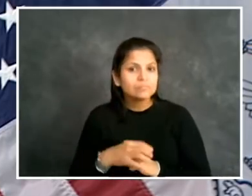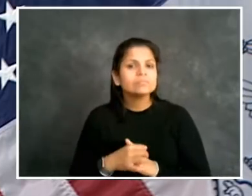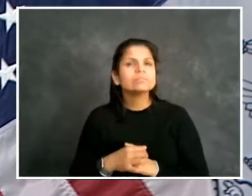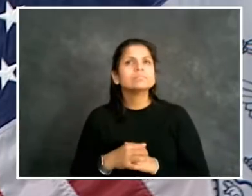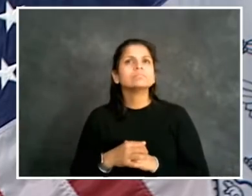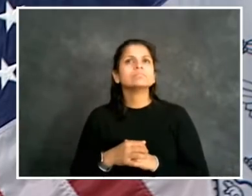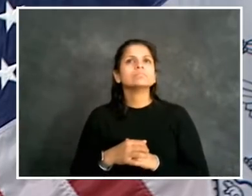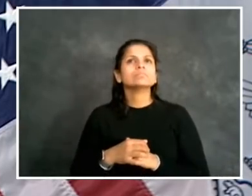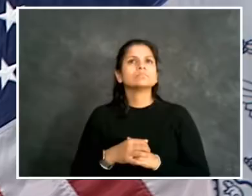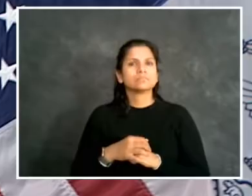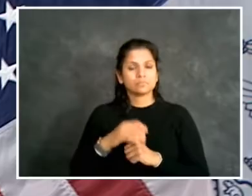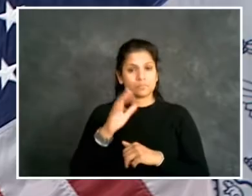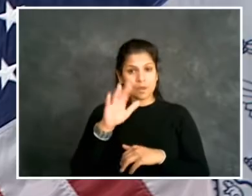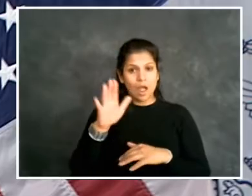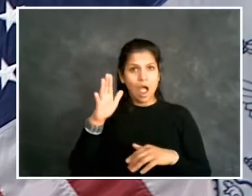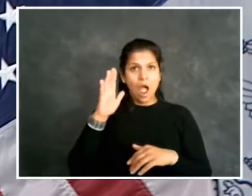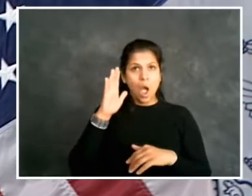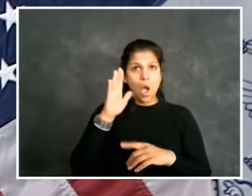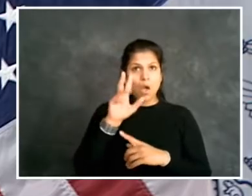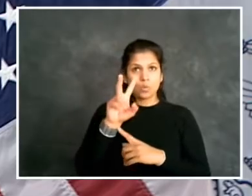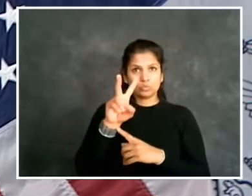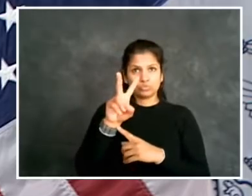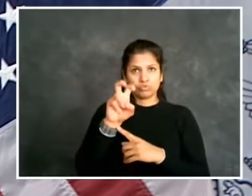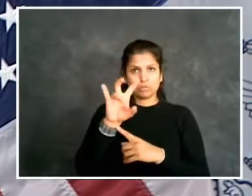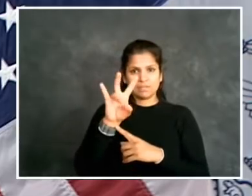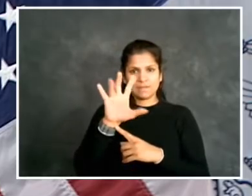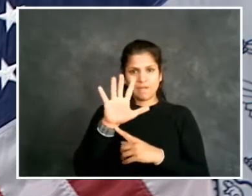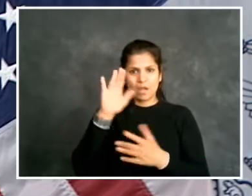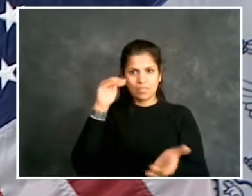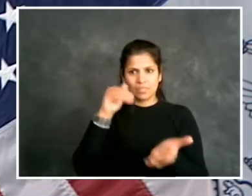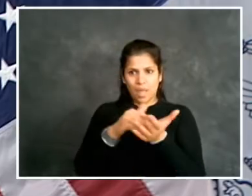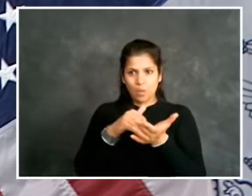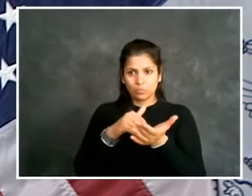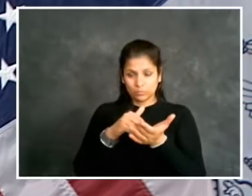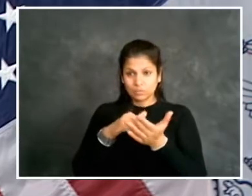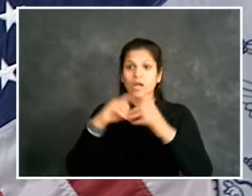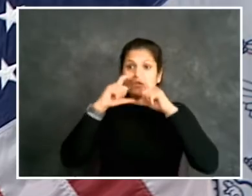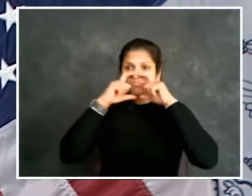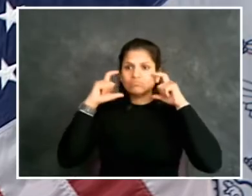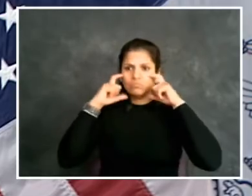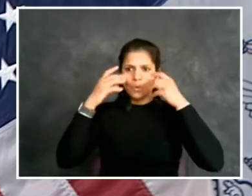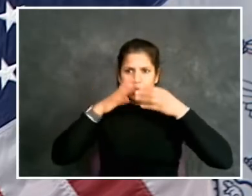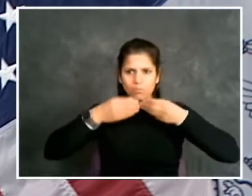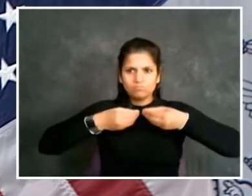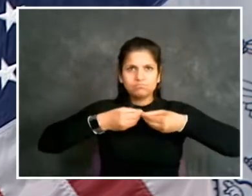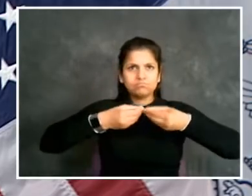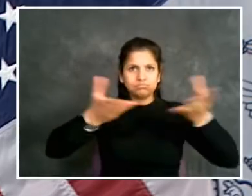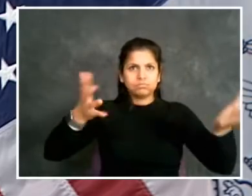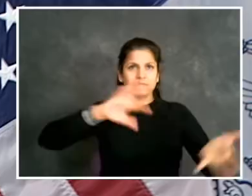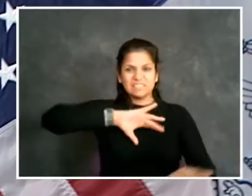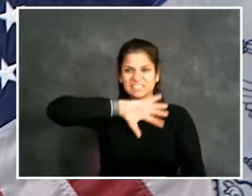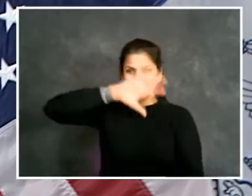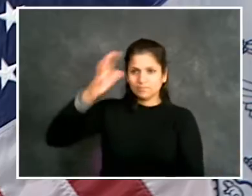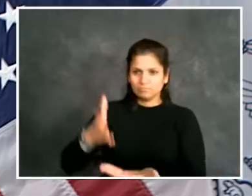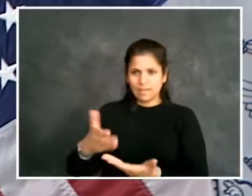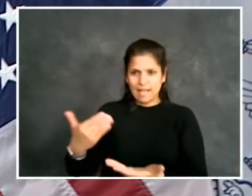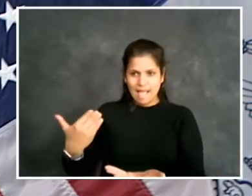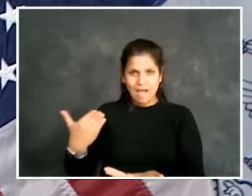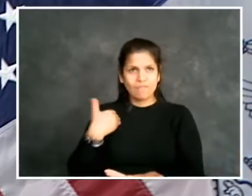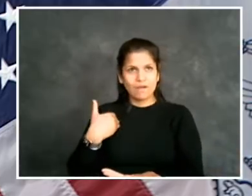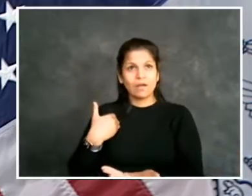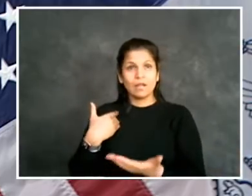continue distributing them more widely, since obviously there may be many more people who need them? Yeah, I appreciate the